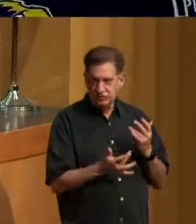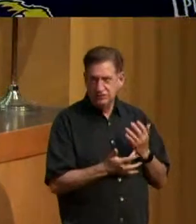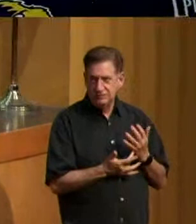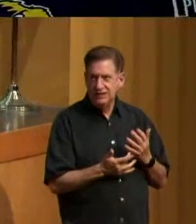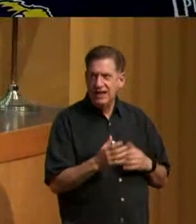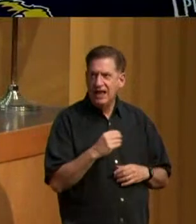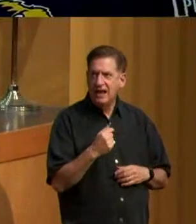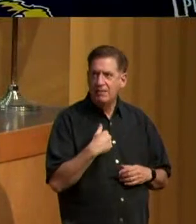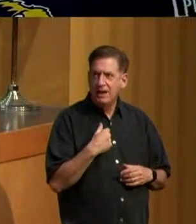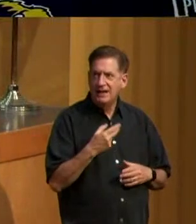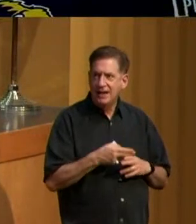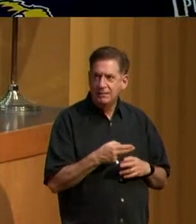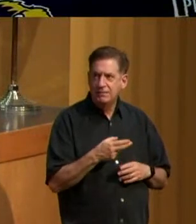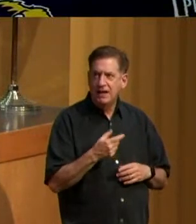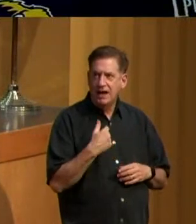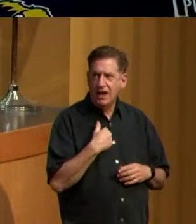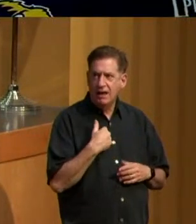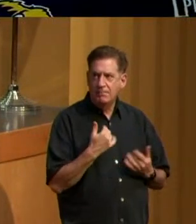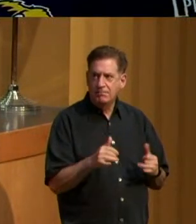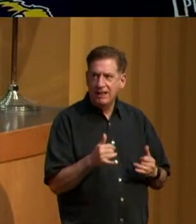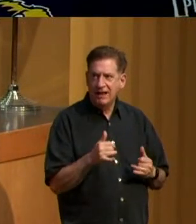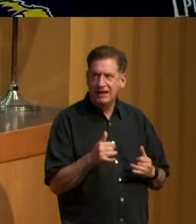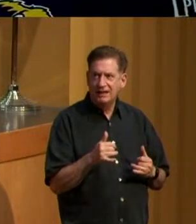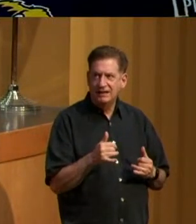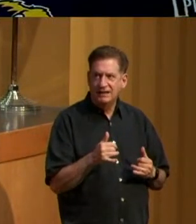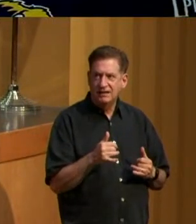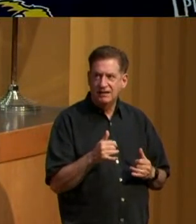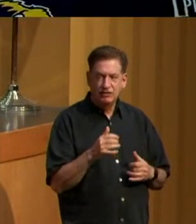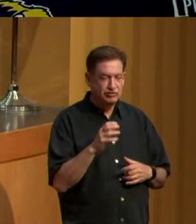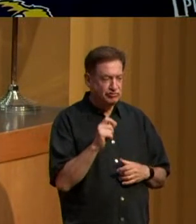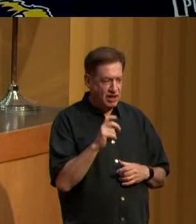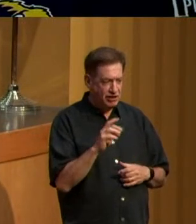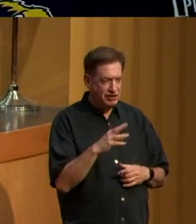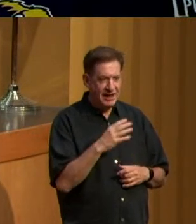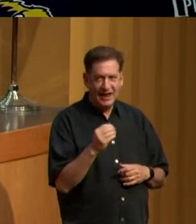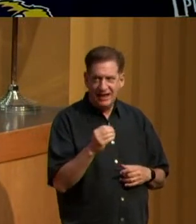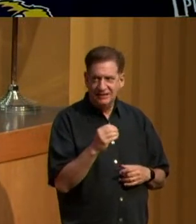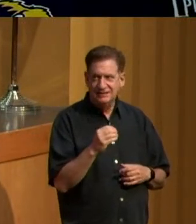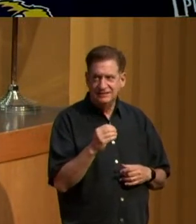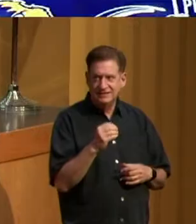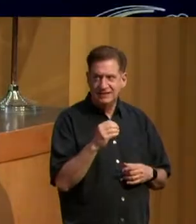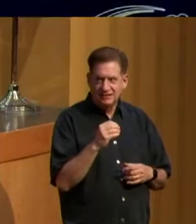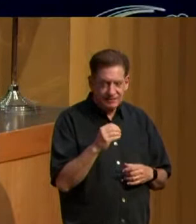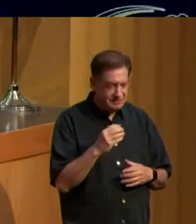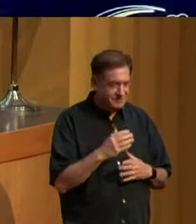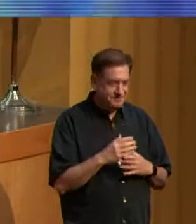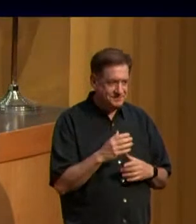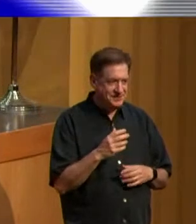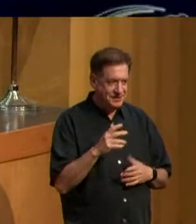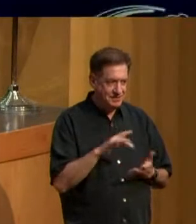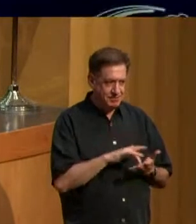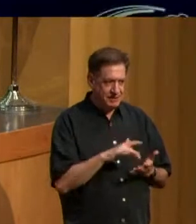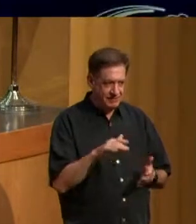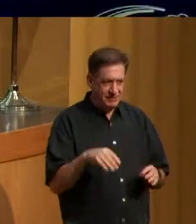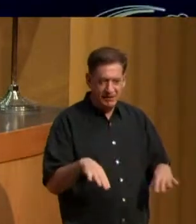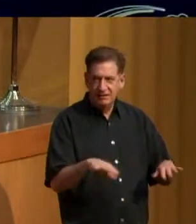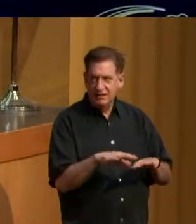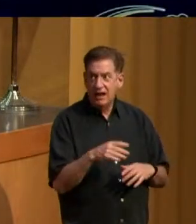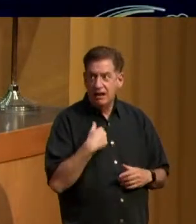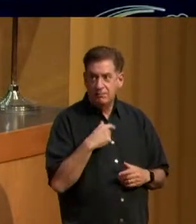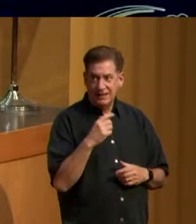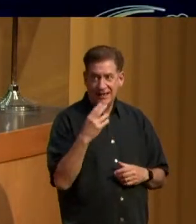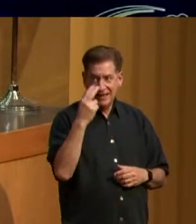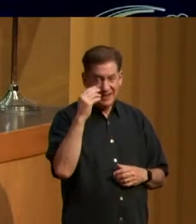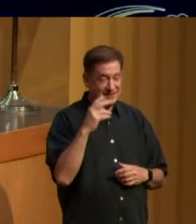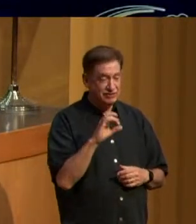is Ana Selva Venezuela Costa. I play striker and midfielder at the Phoenix College Bears. This was my 14th year as the head coach of the